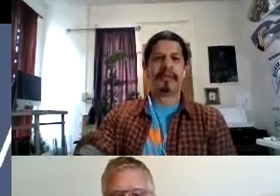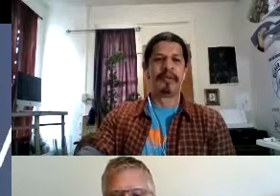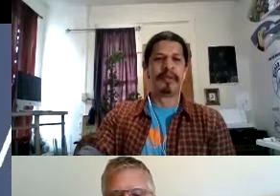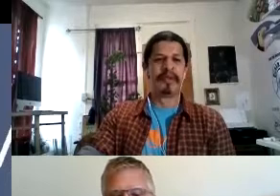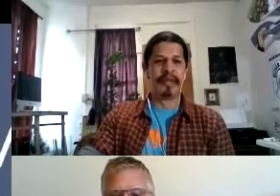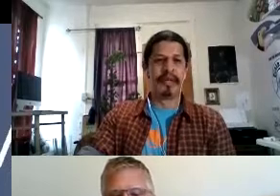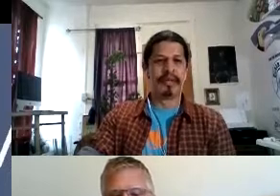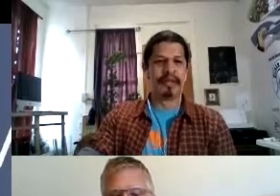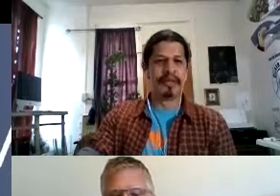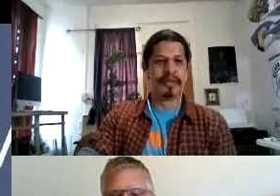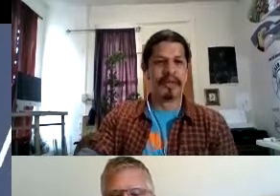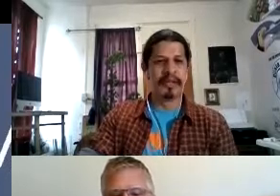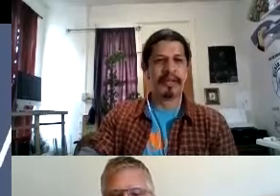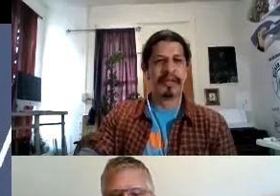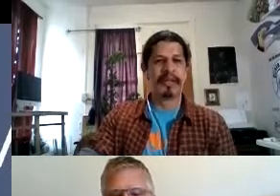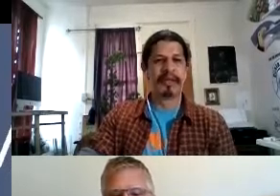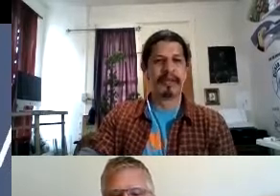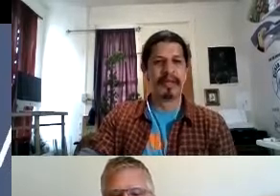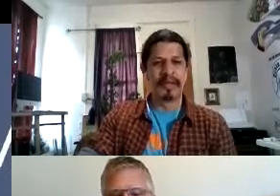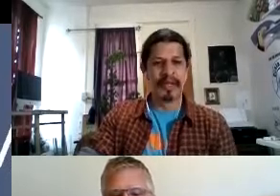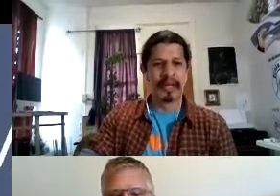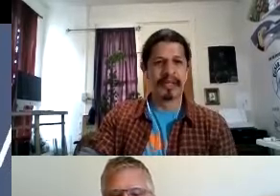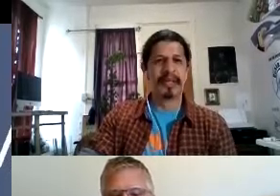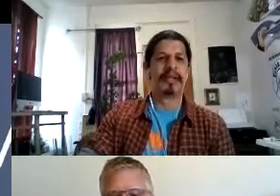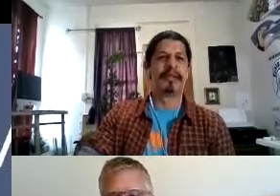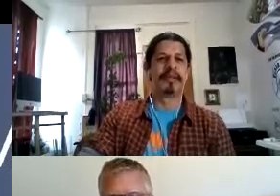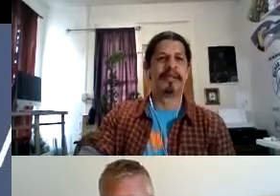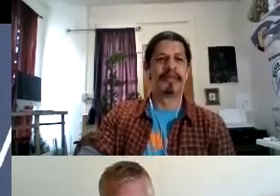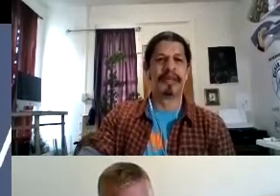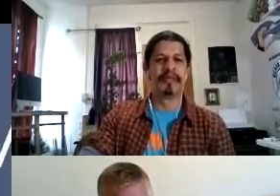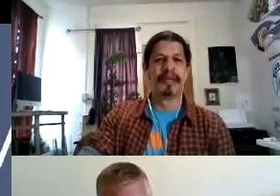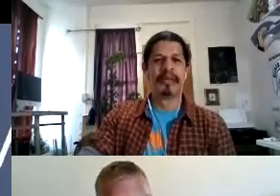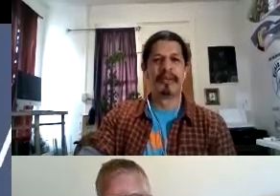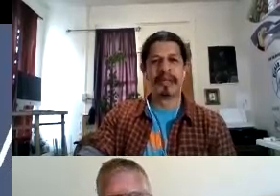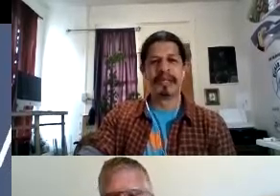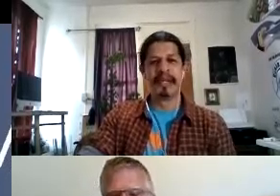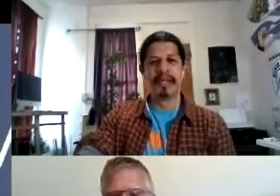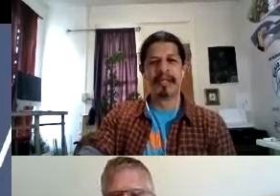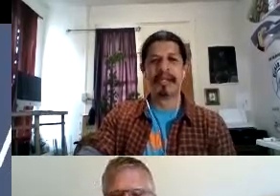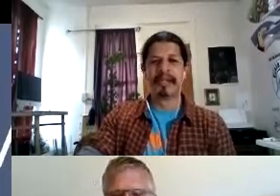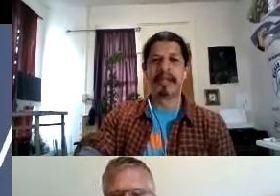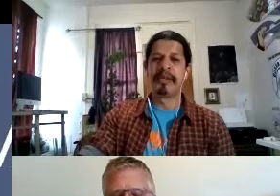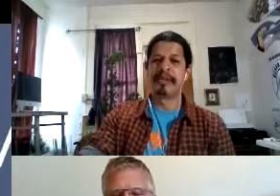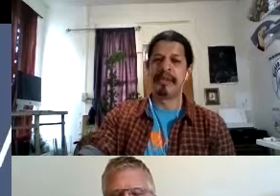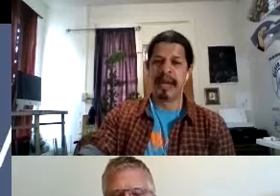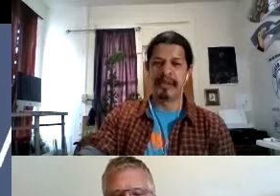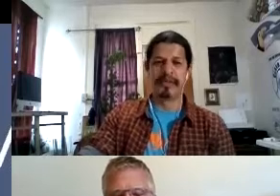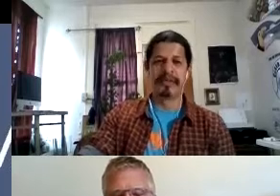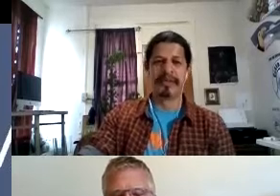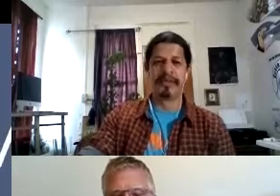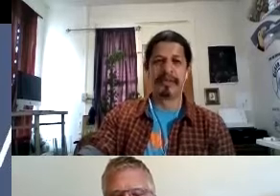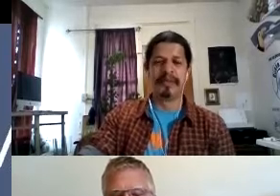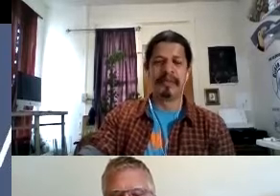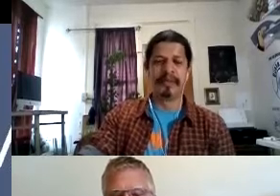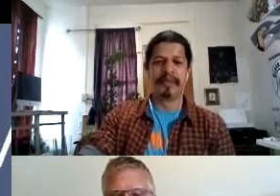Thanks, Robert, for that. That's correct. Robert in the chat is saying that in some setup, the raise hand is listed under